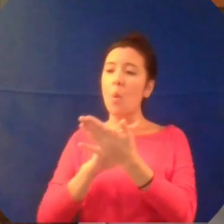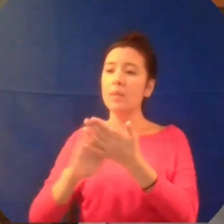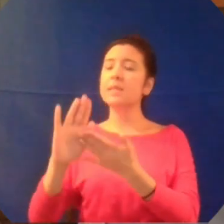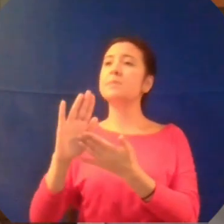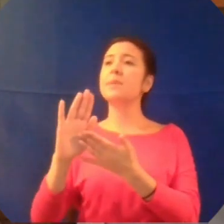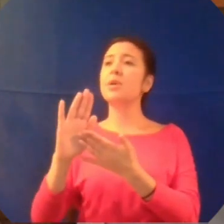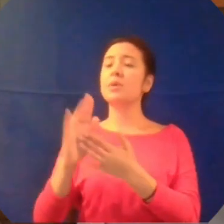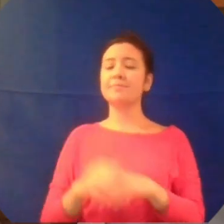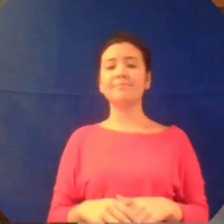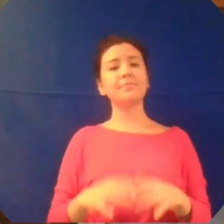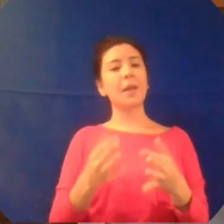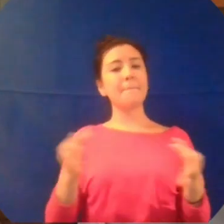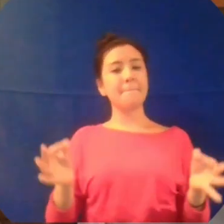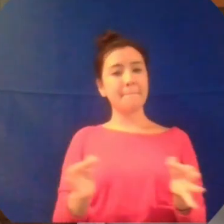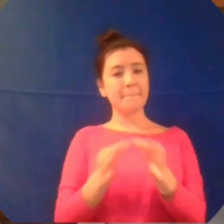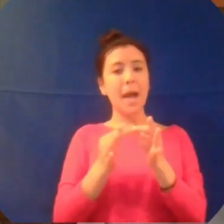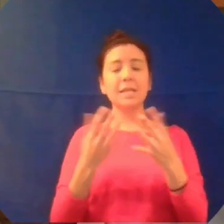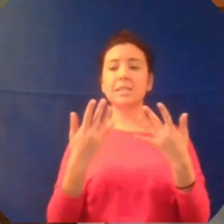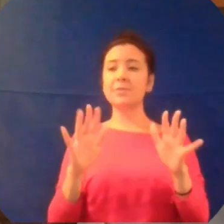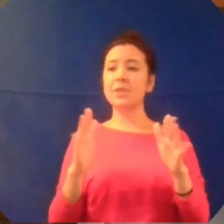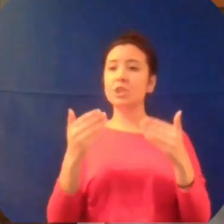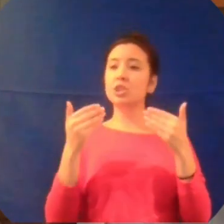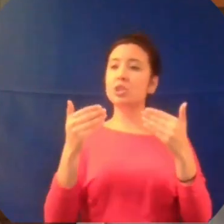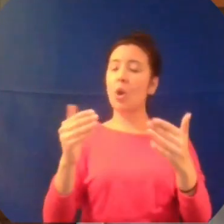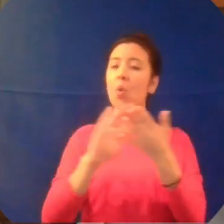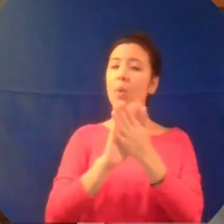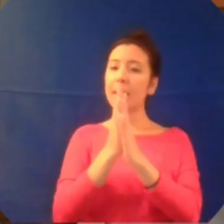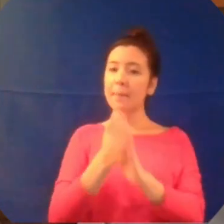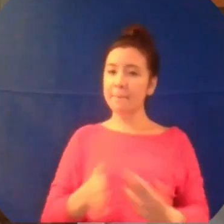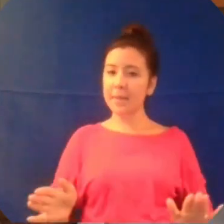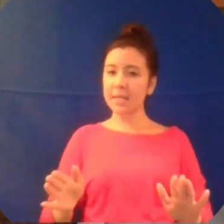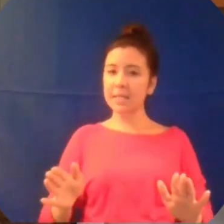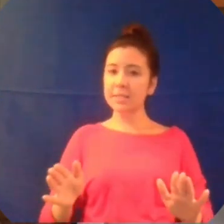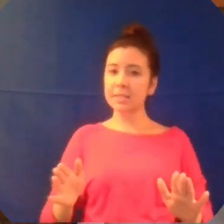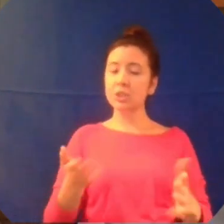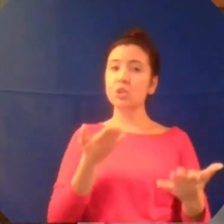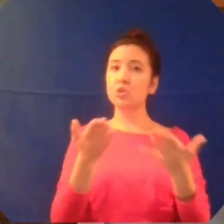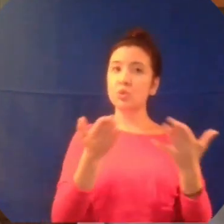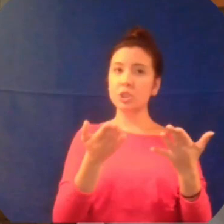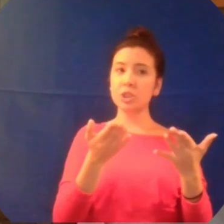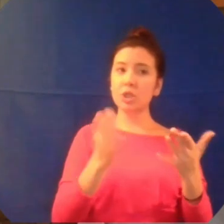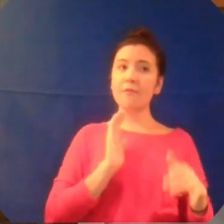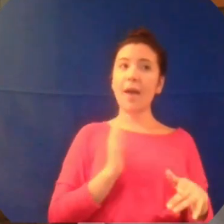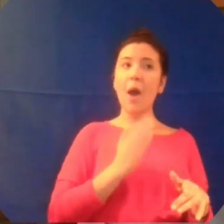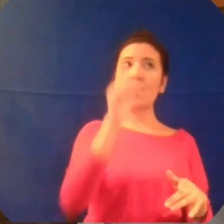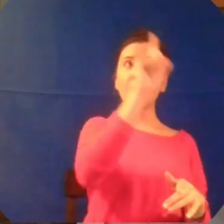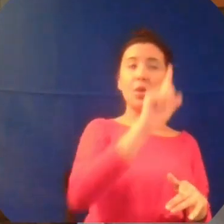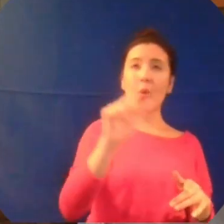Amen. The Mass is ended. Go in peace to serve our Lord and each other. Thanks be to God.